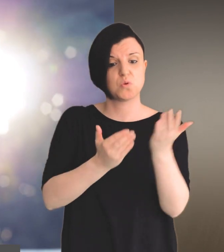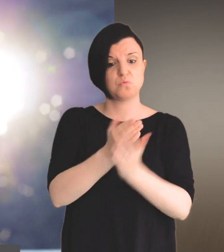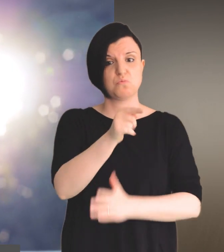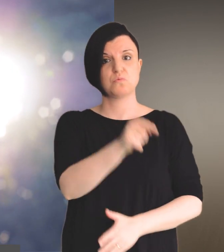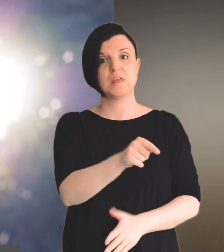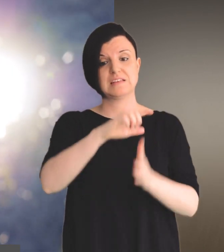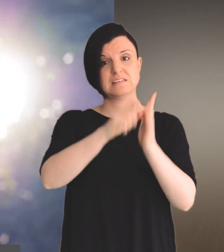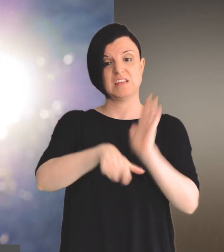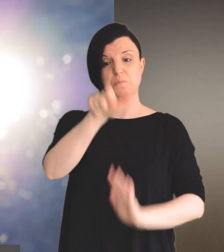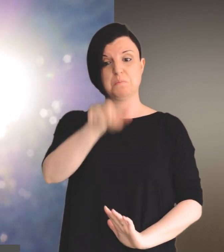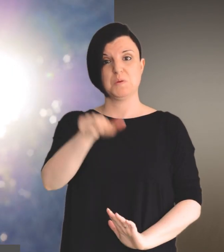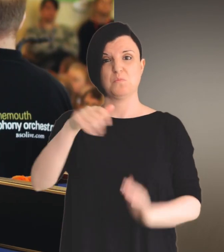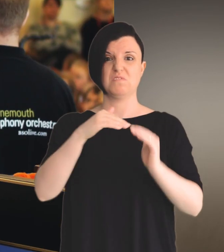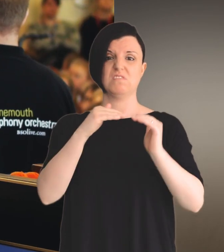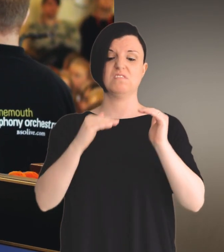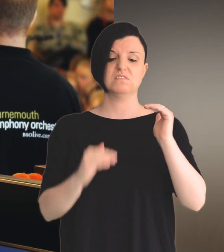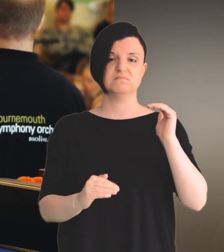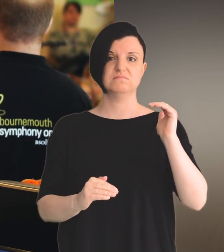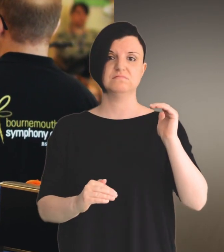not the people themselves.